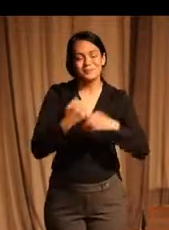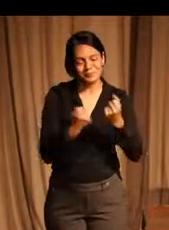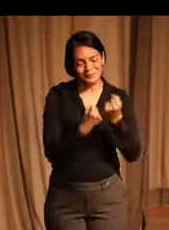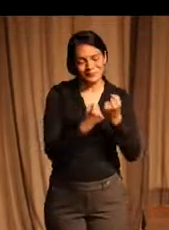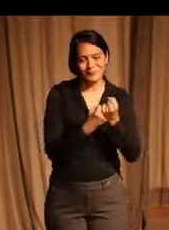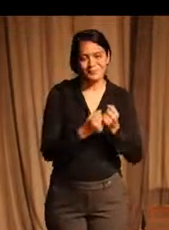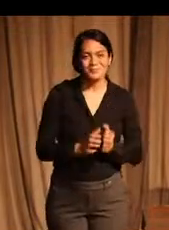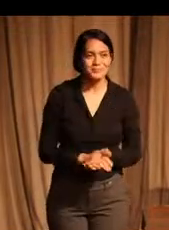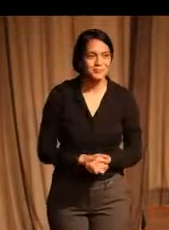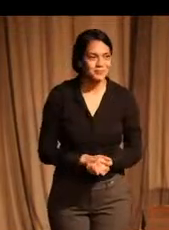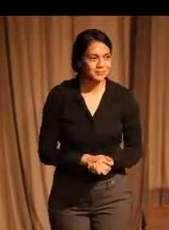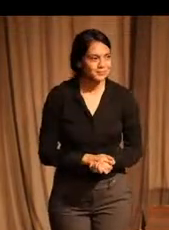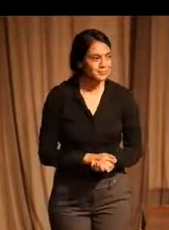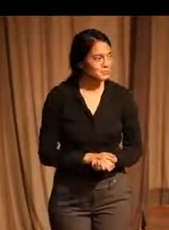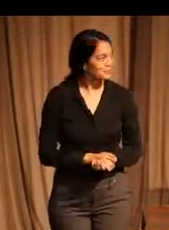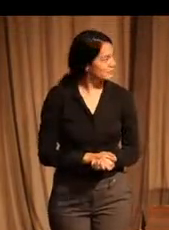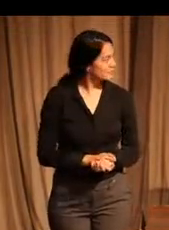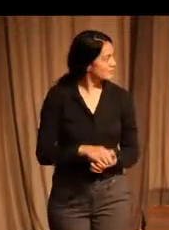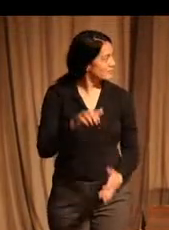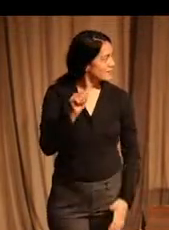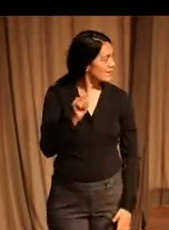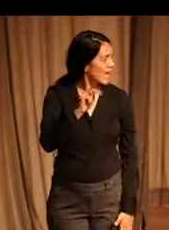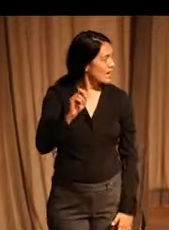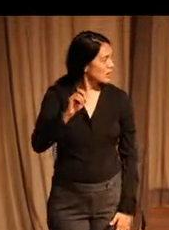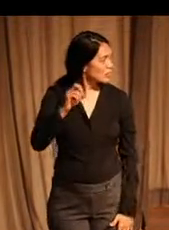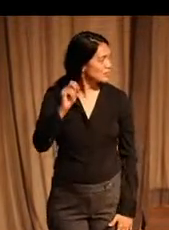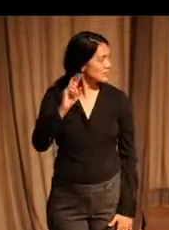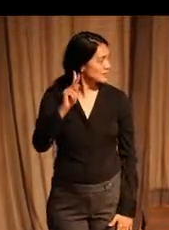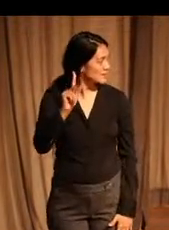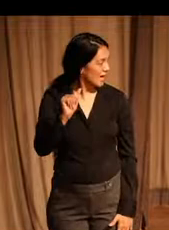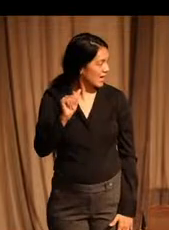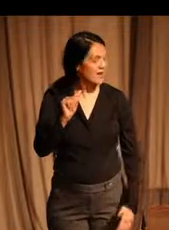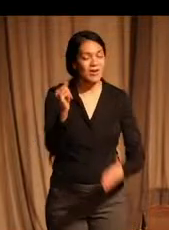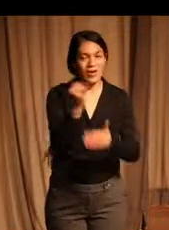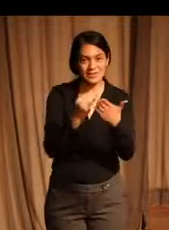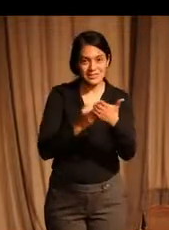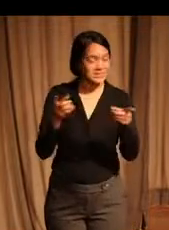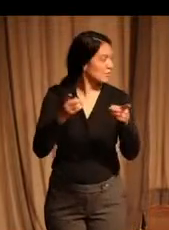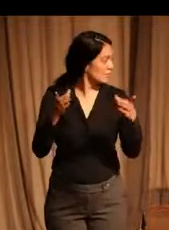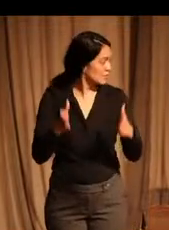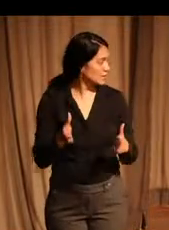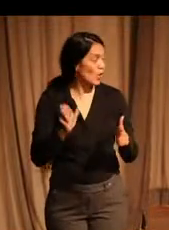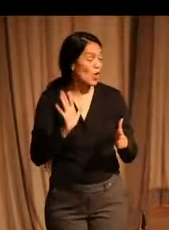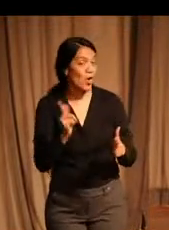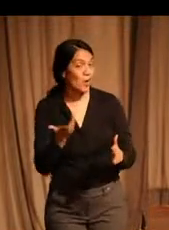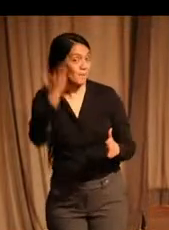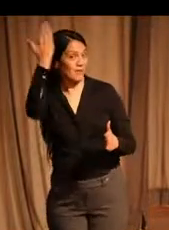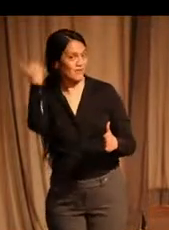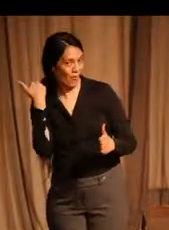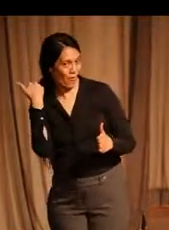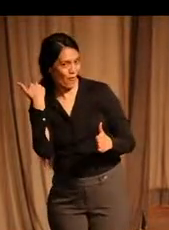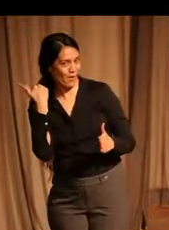Annouchka de Andrade is artistic director for the MENS International,